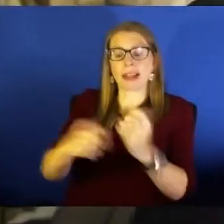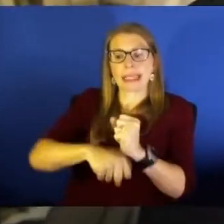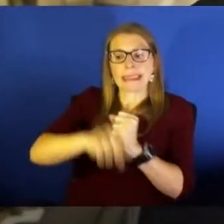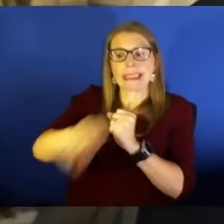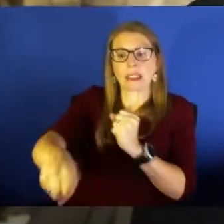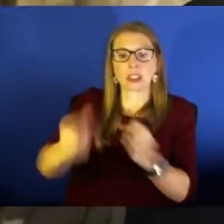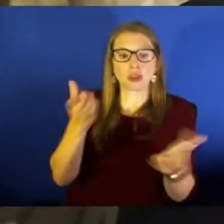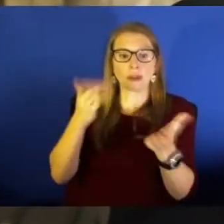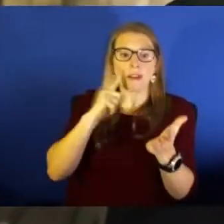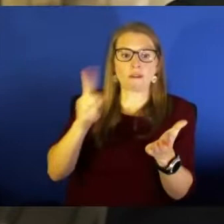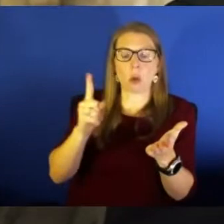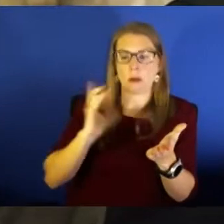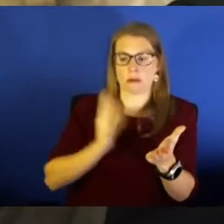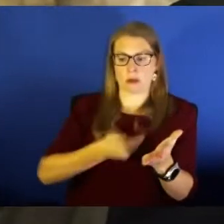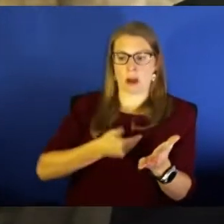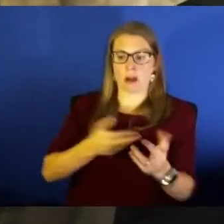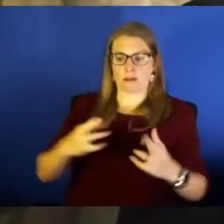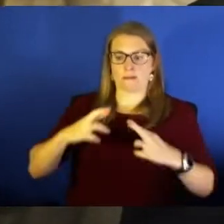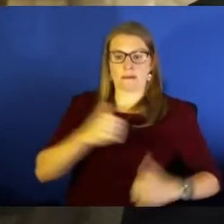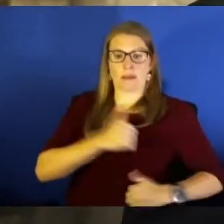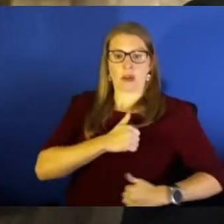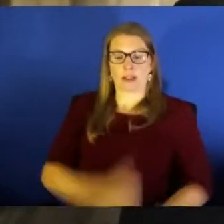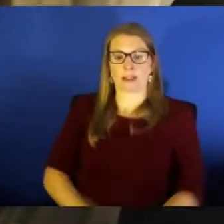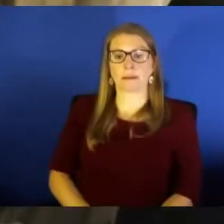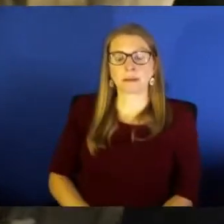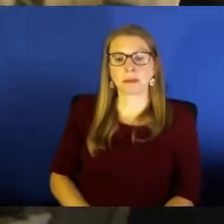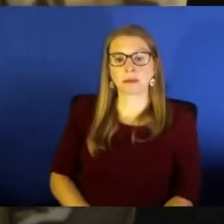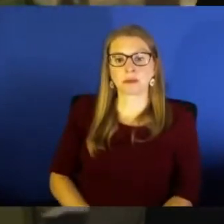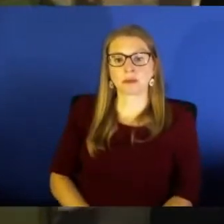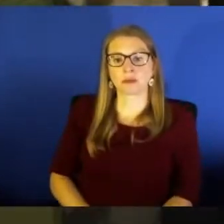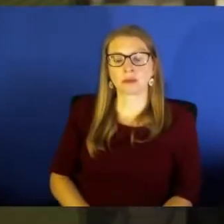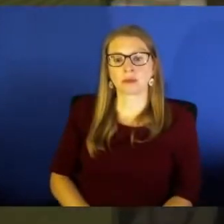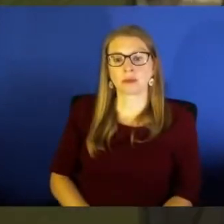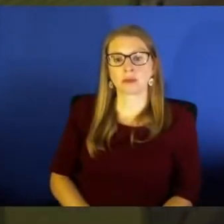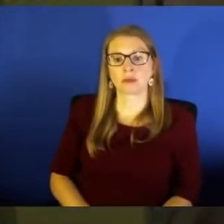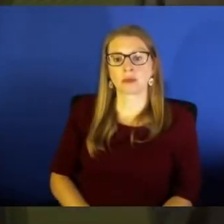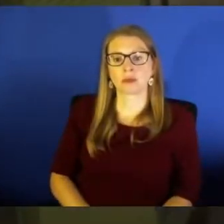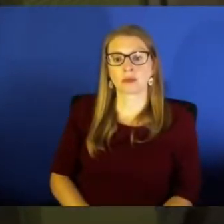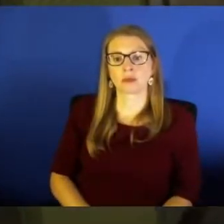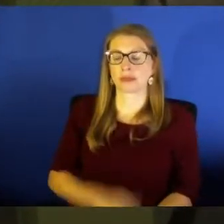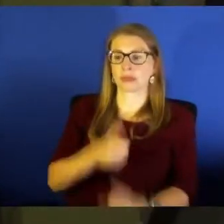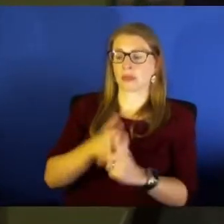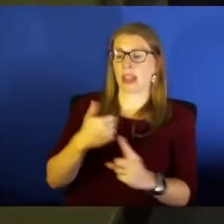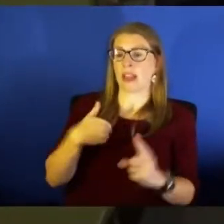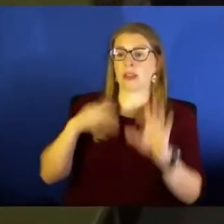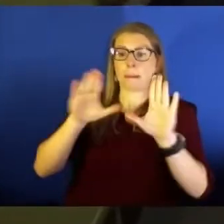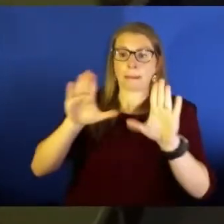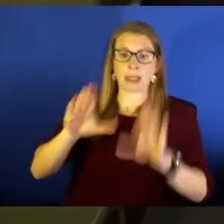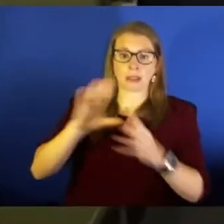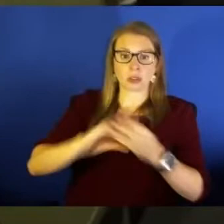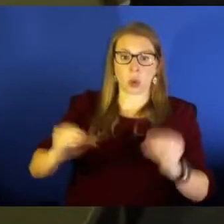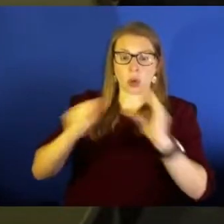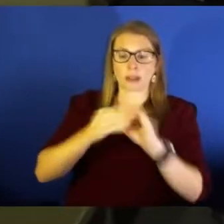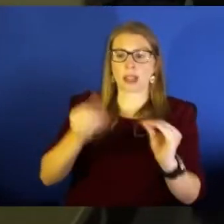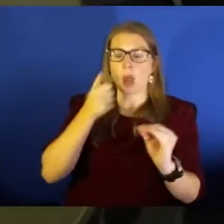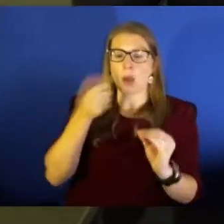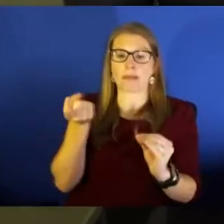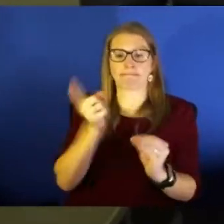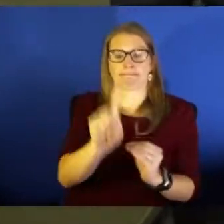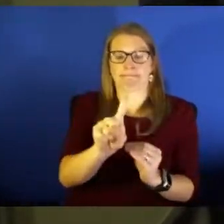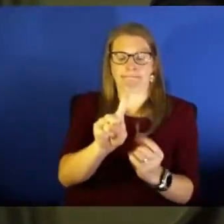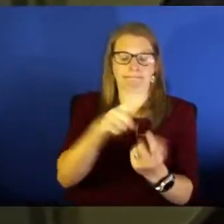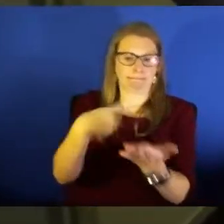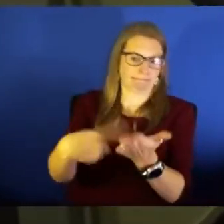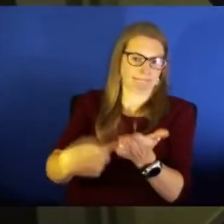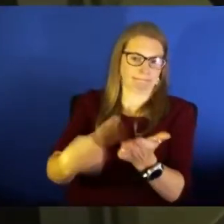our veterans. I could stand and listen to you. I bet you've got some amazing stories. And I'm going to come back to you in just a little bit because you wanted to share some